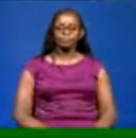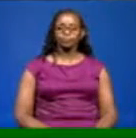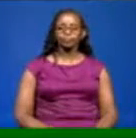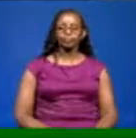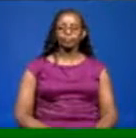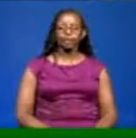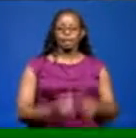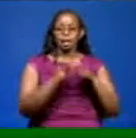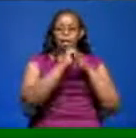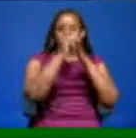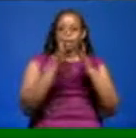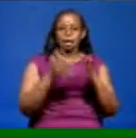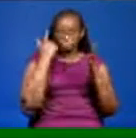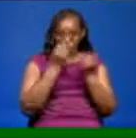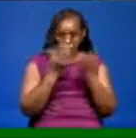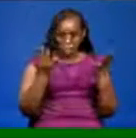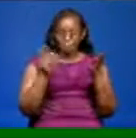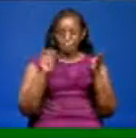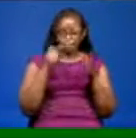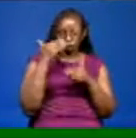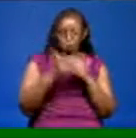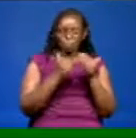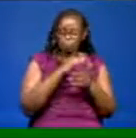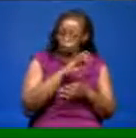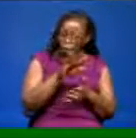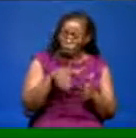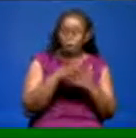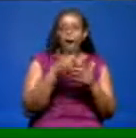businesses, and tomorrow he goes to